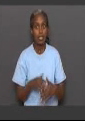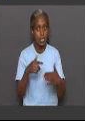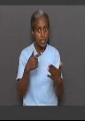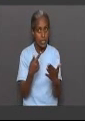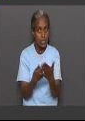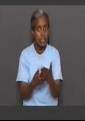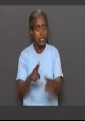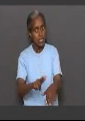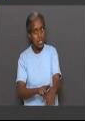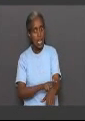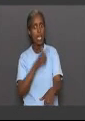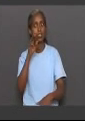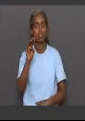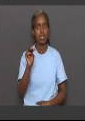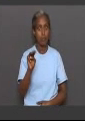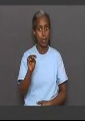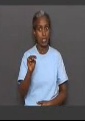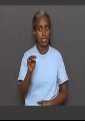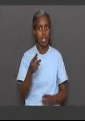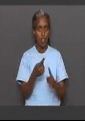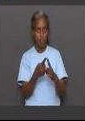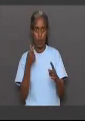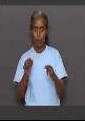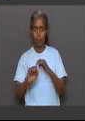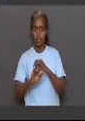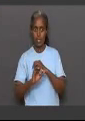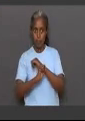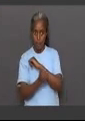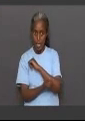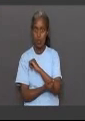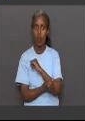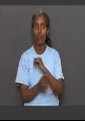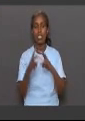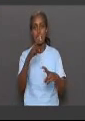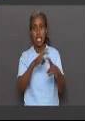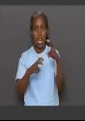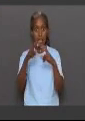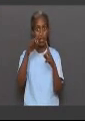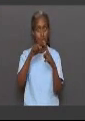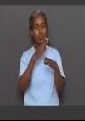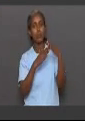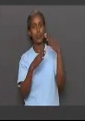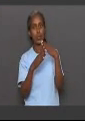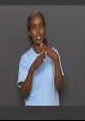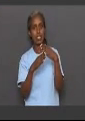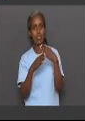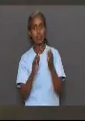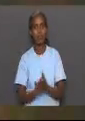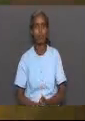This is the length in meters from the base of the ladder to the building.